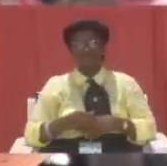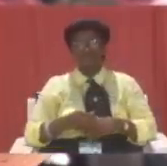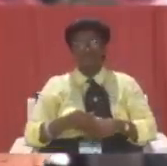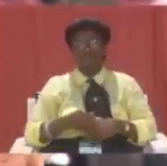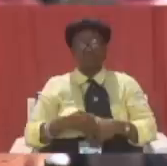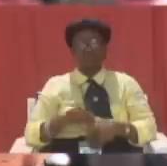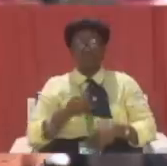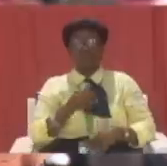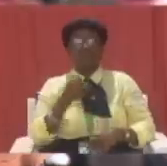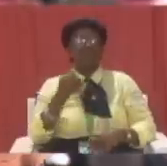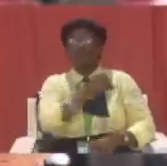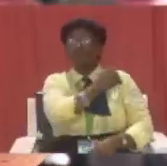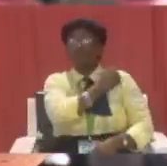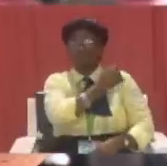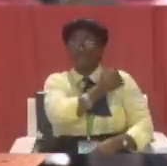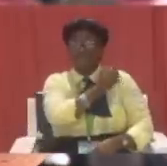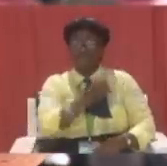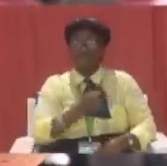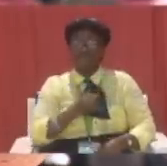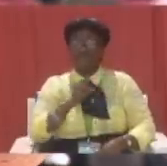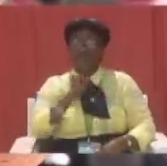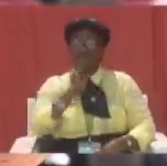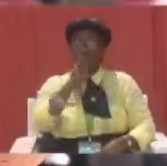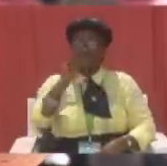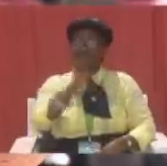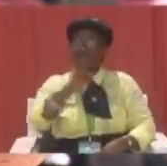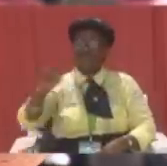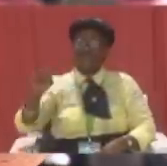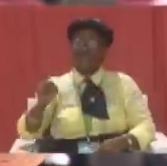Joseph is a sign